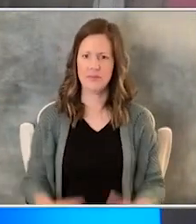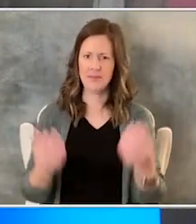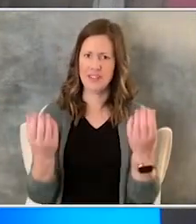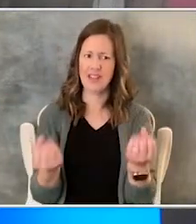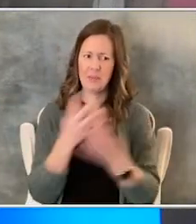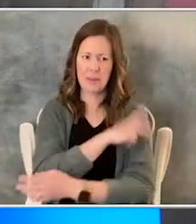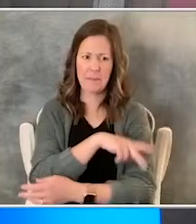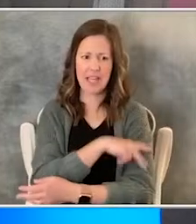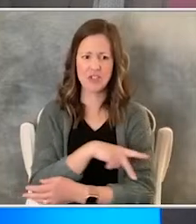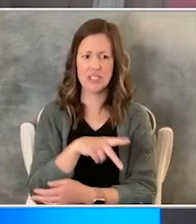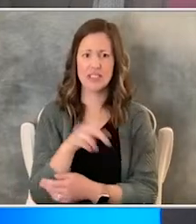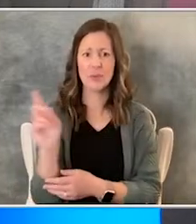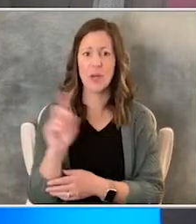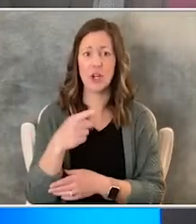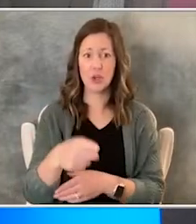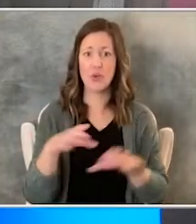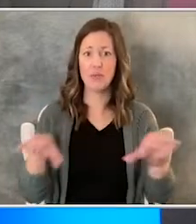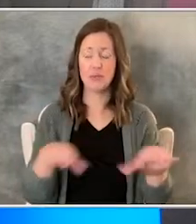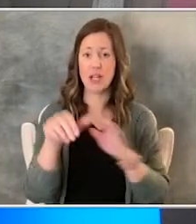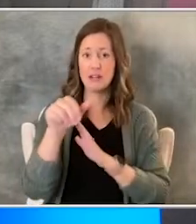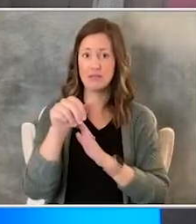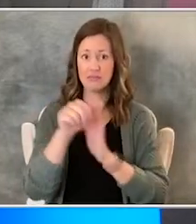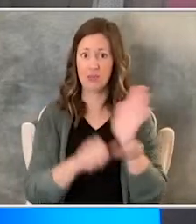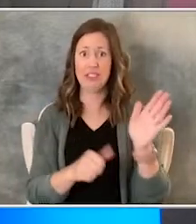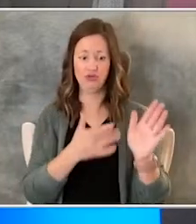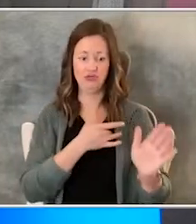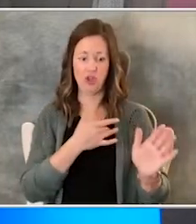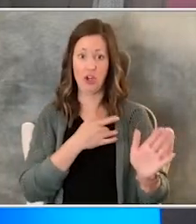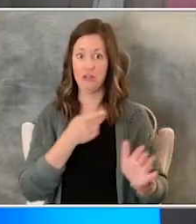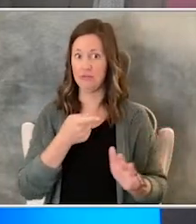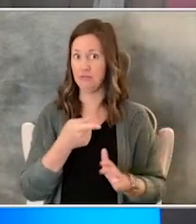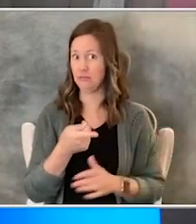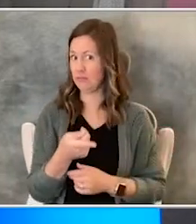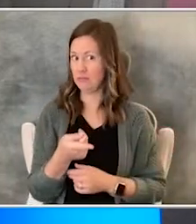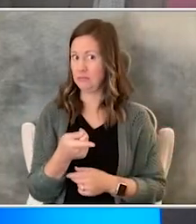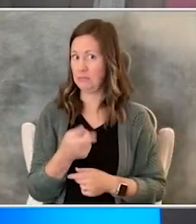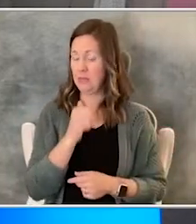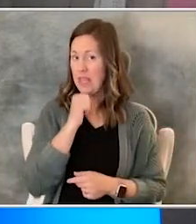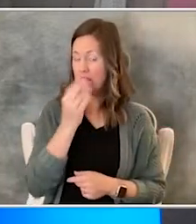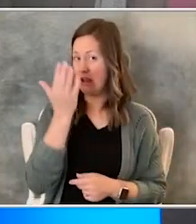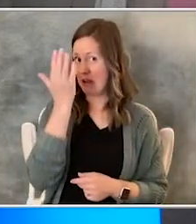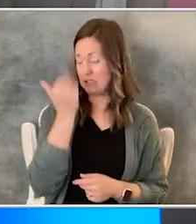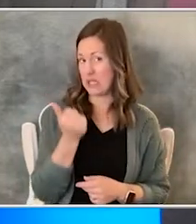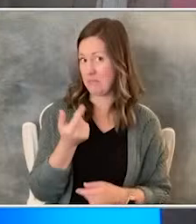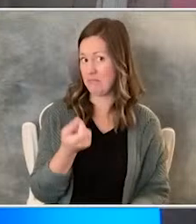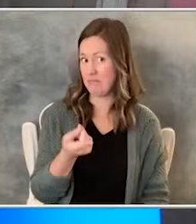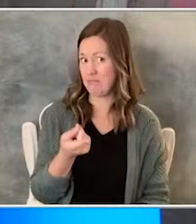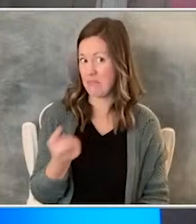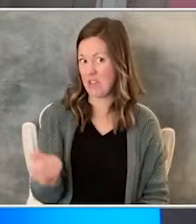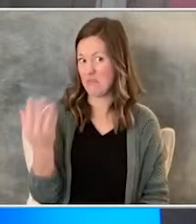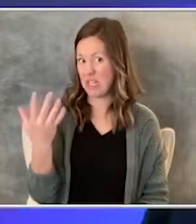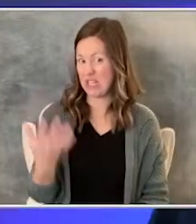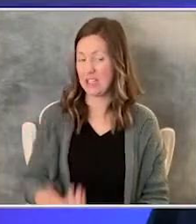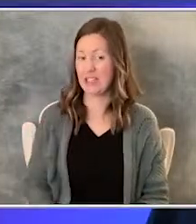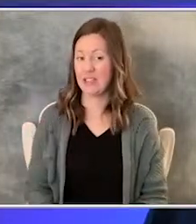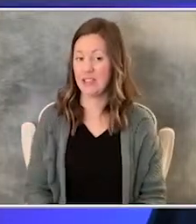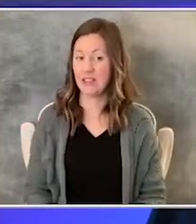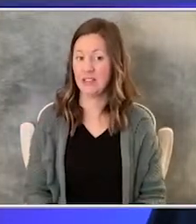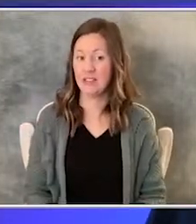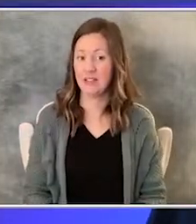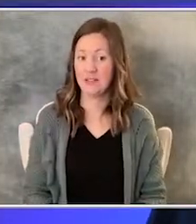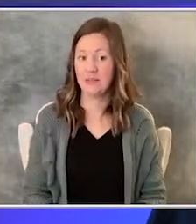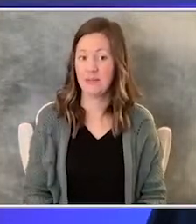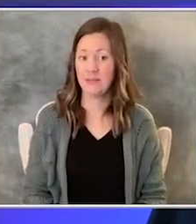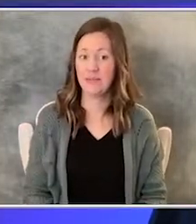sedation. They're awake, but they're just sedated mildly. Was Dr. Kennedy asking you doctor questions, like